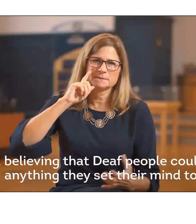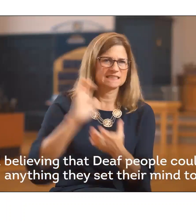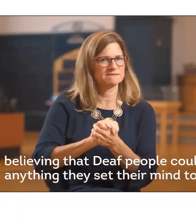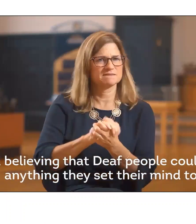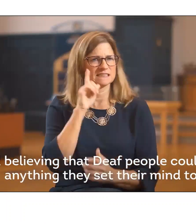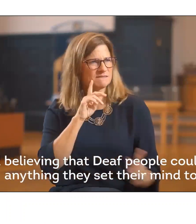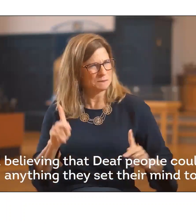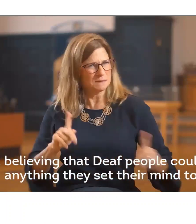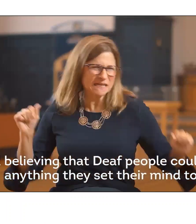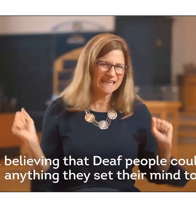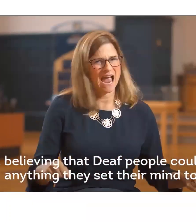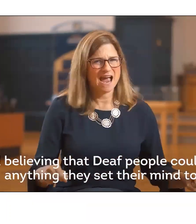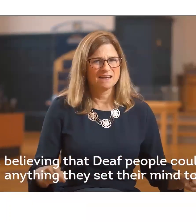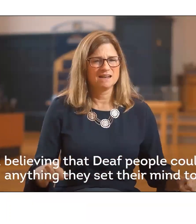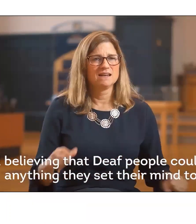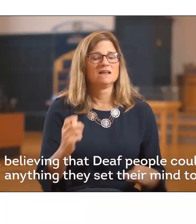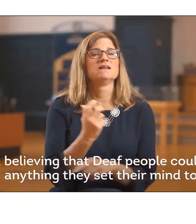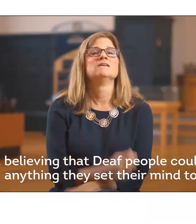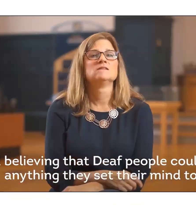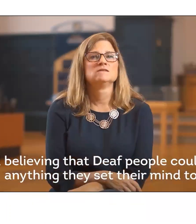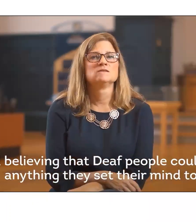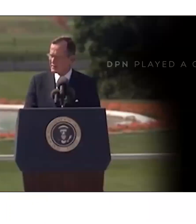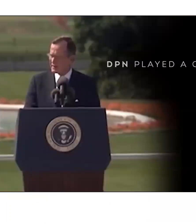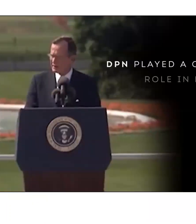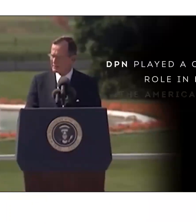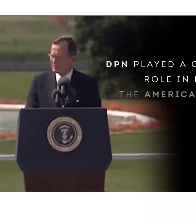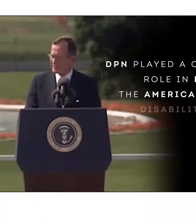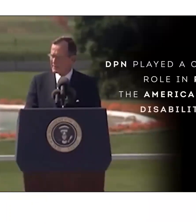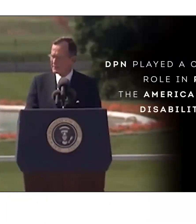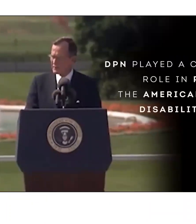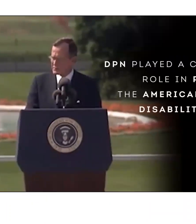deaf people could do anything they set their mind to.